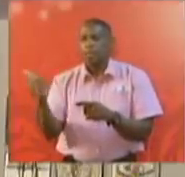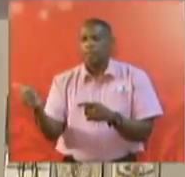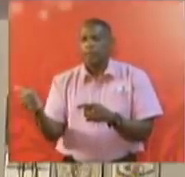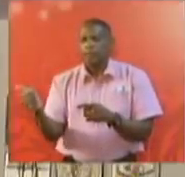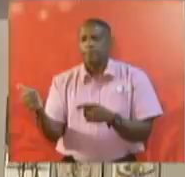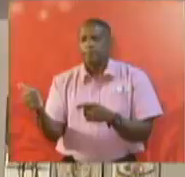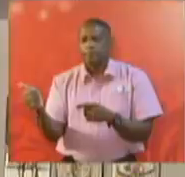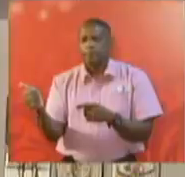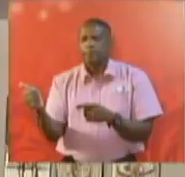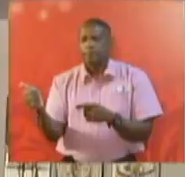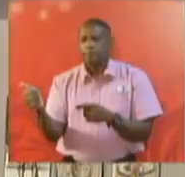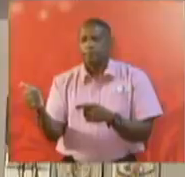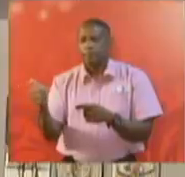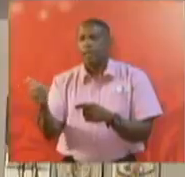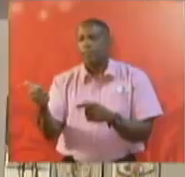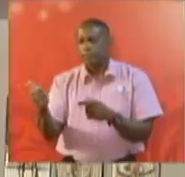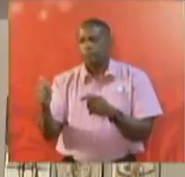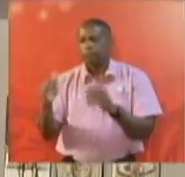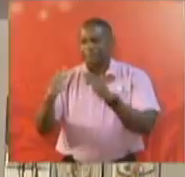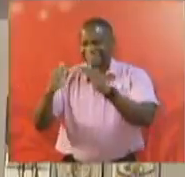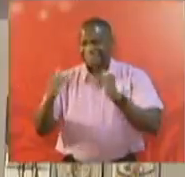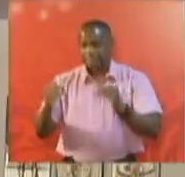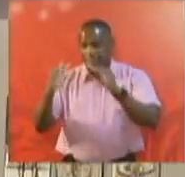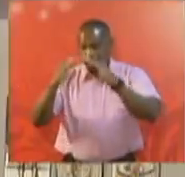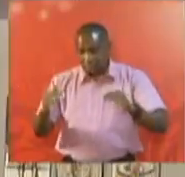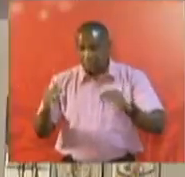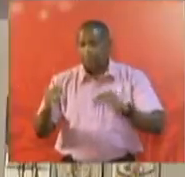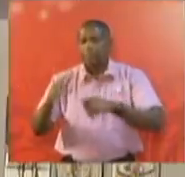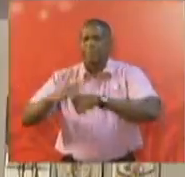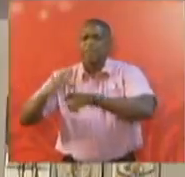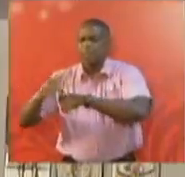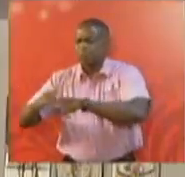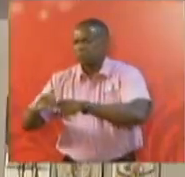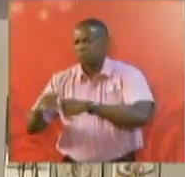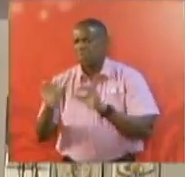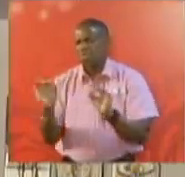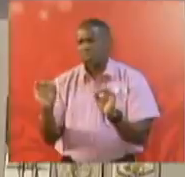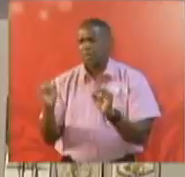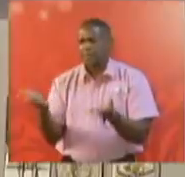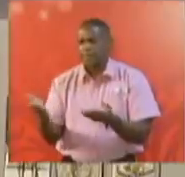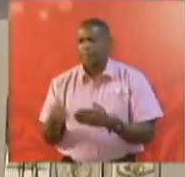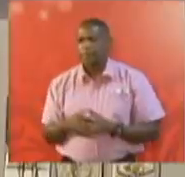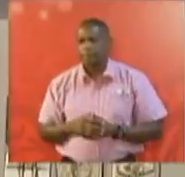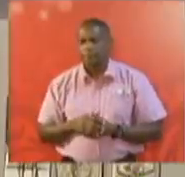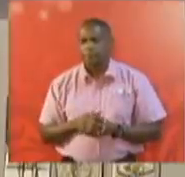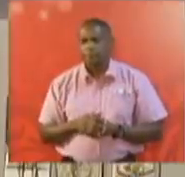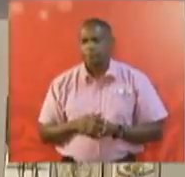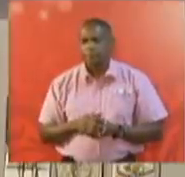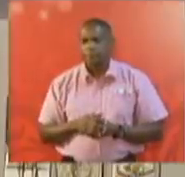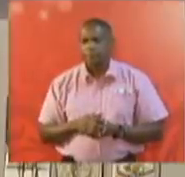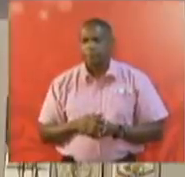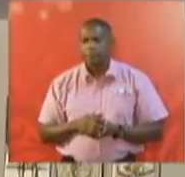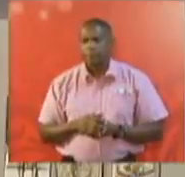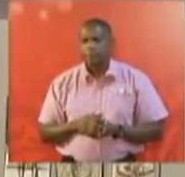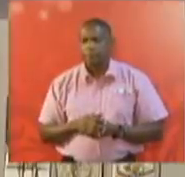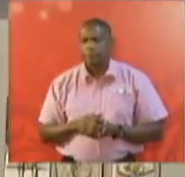remaining vacant. That brings me to the end of the clinical component of the update. I would now like